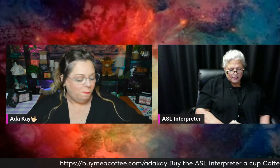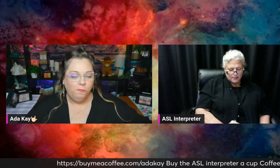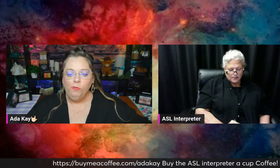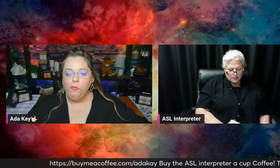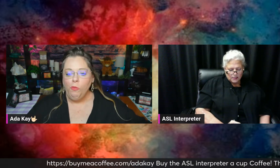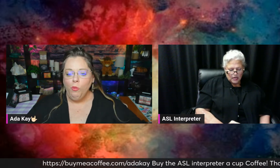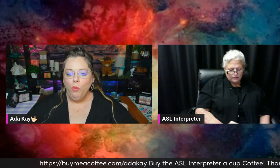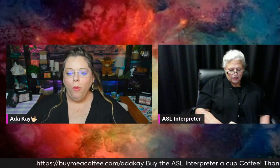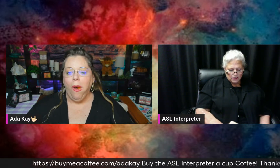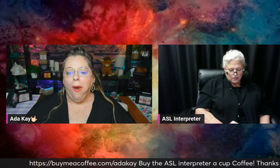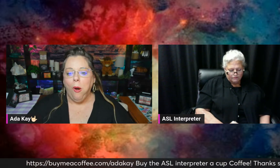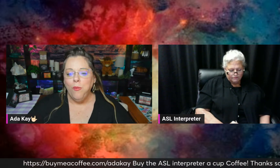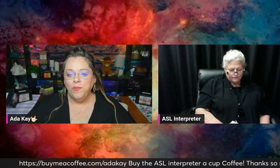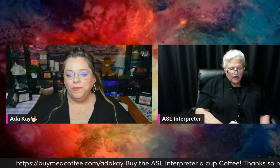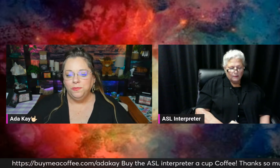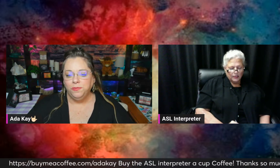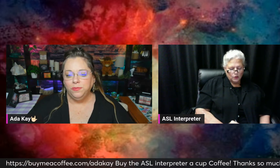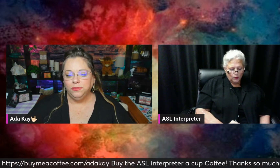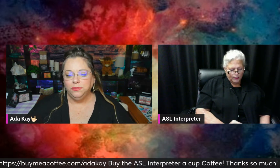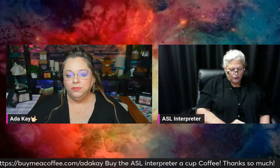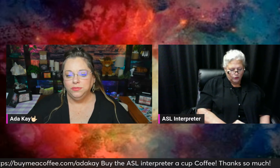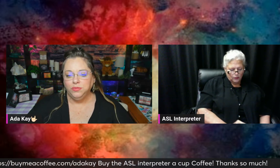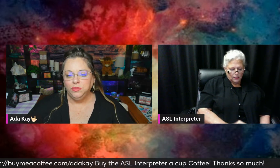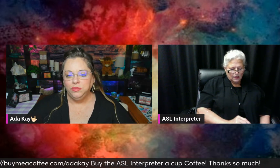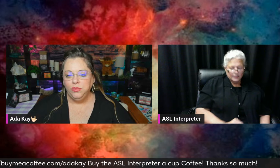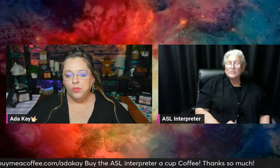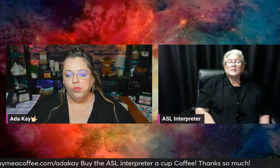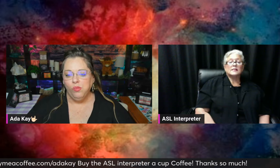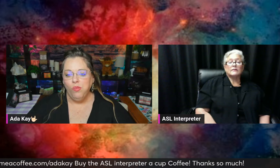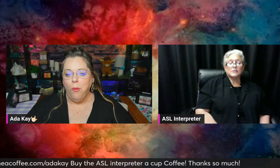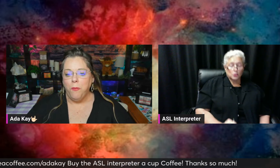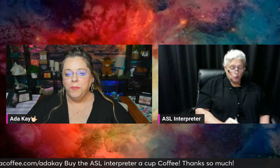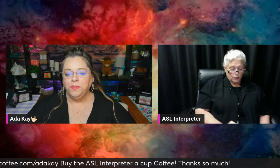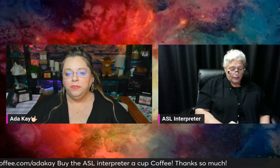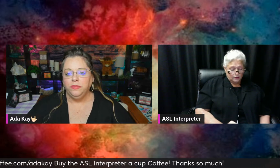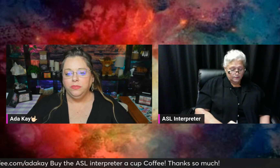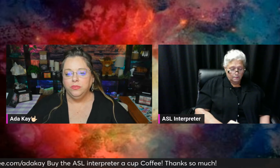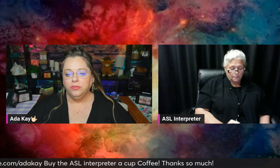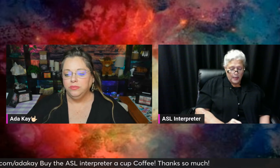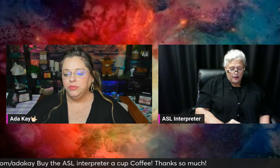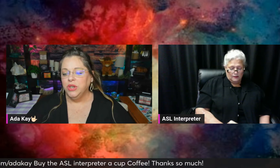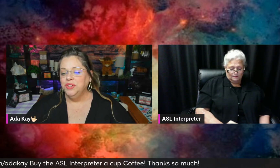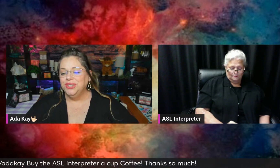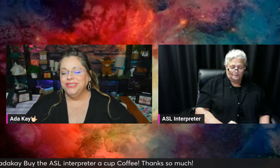it says, I'm not deaf. I'm ignoring you. And she's as deaf as a doornail.